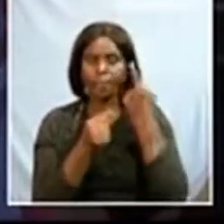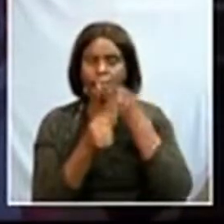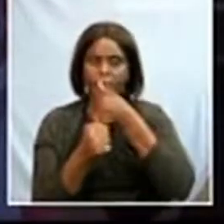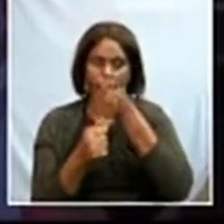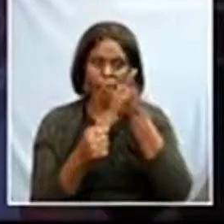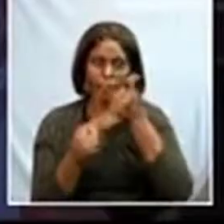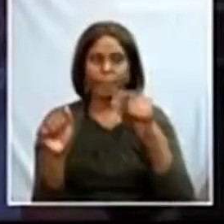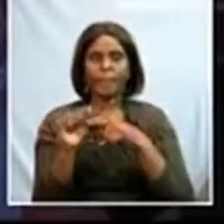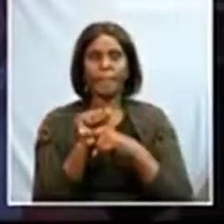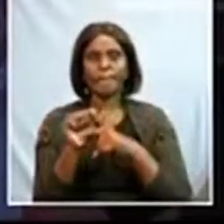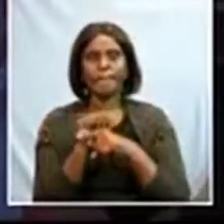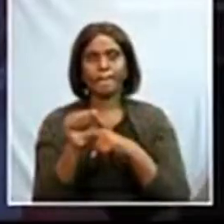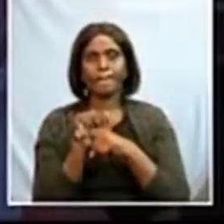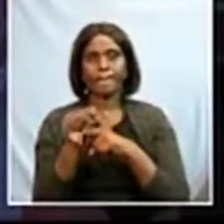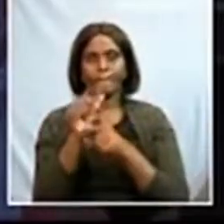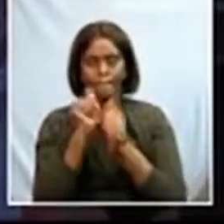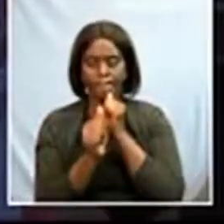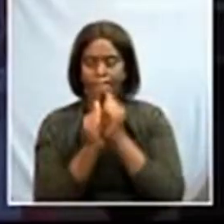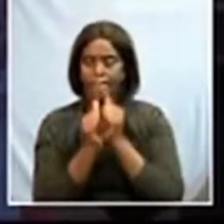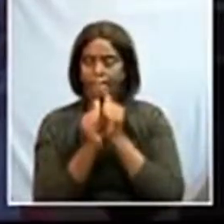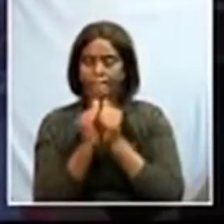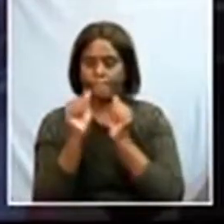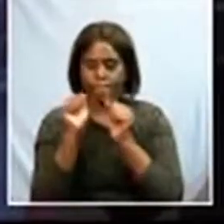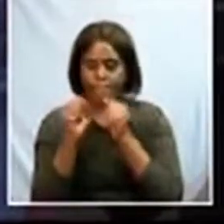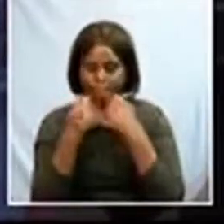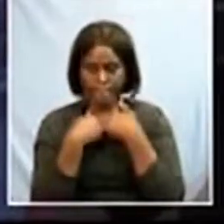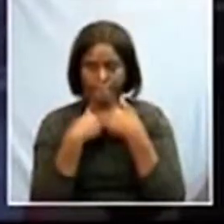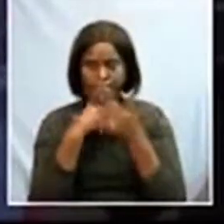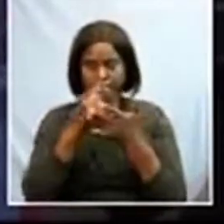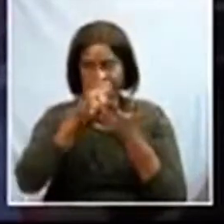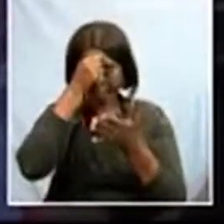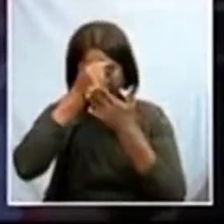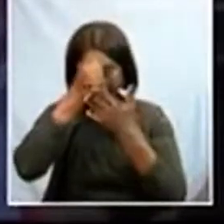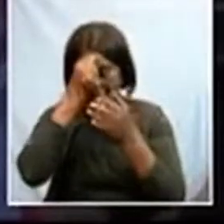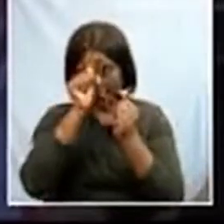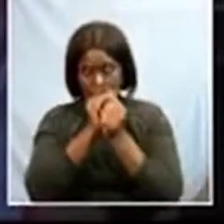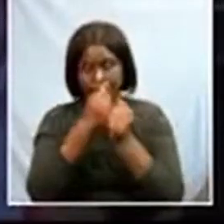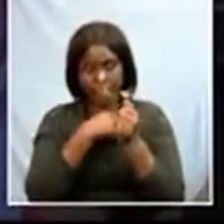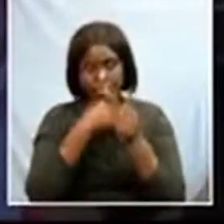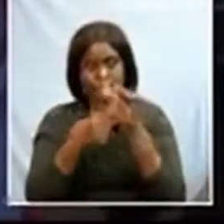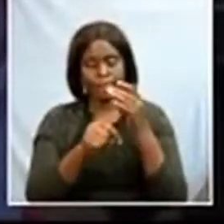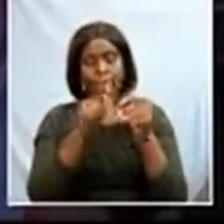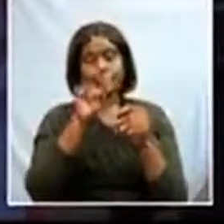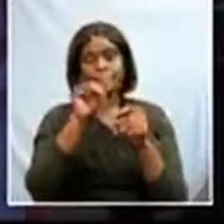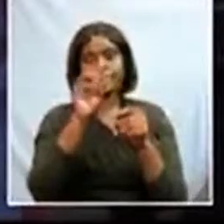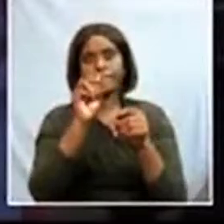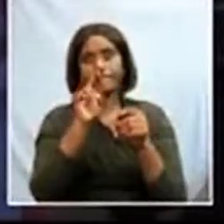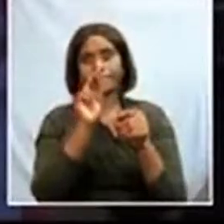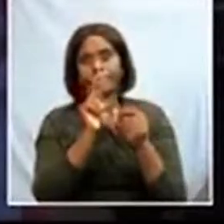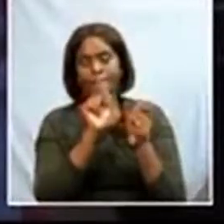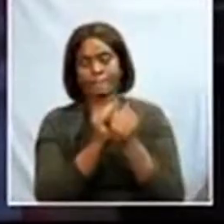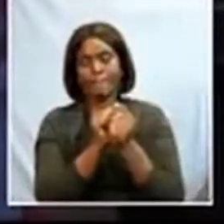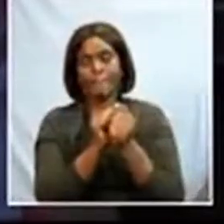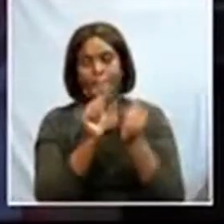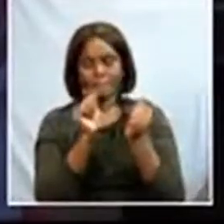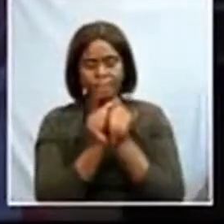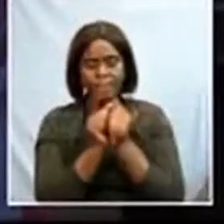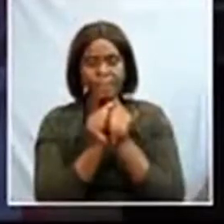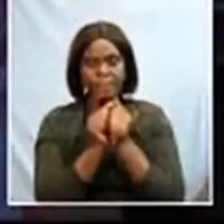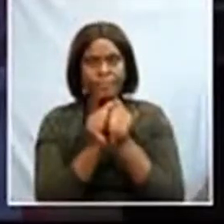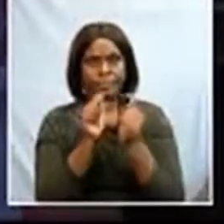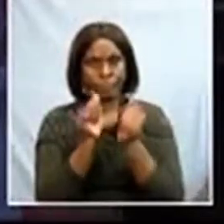other courses which may affect the students, they have a memorandum of understanding with